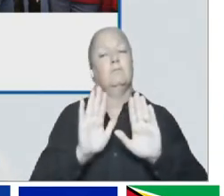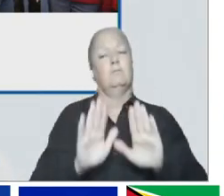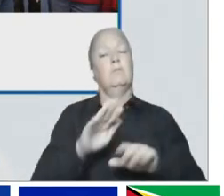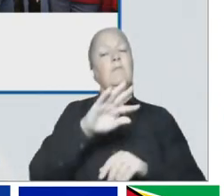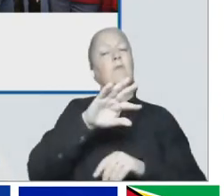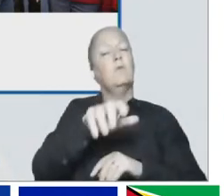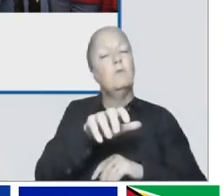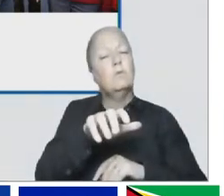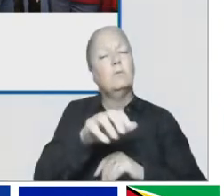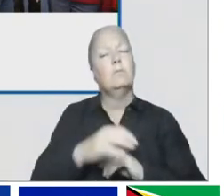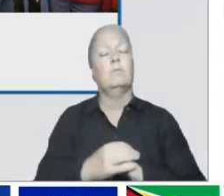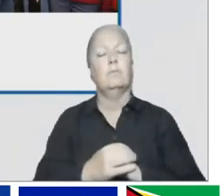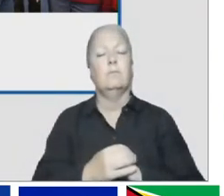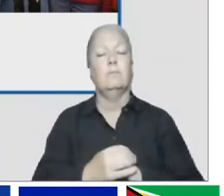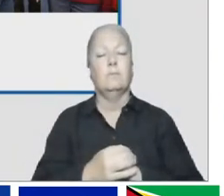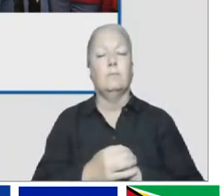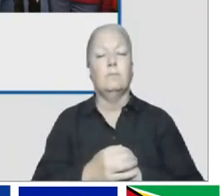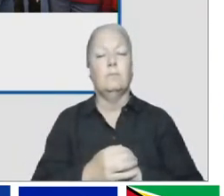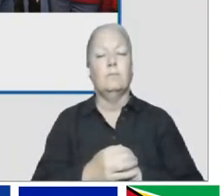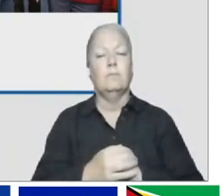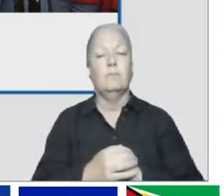will...